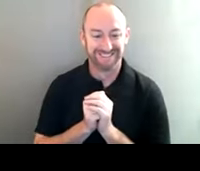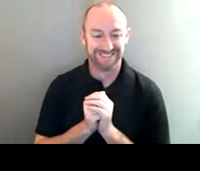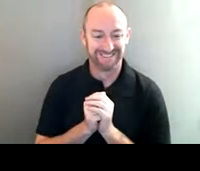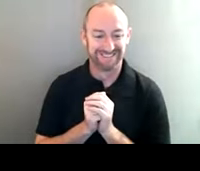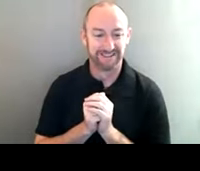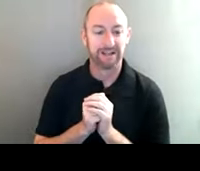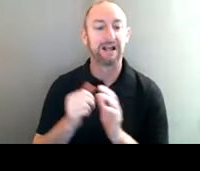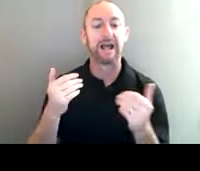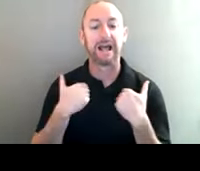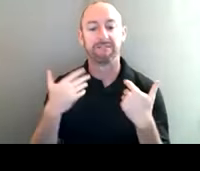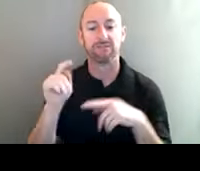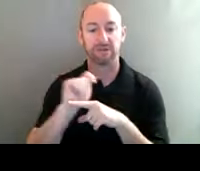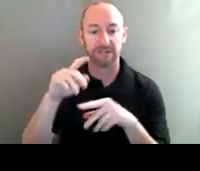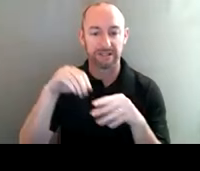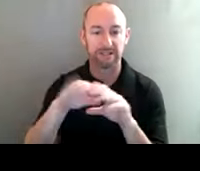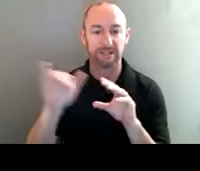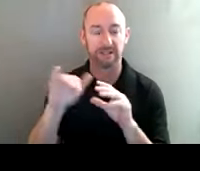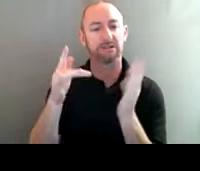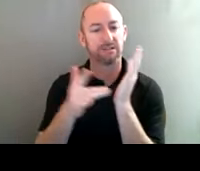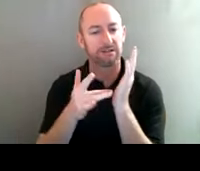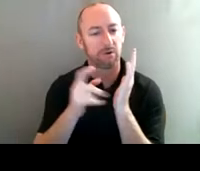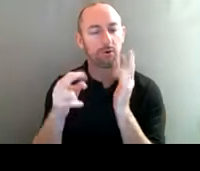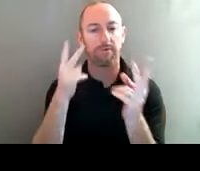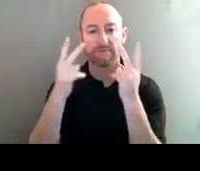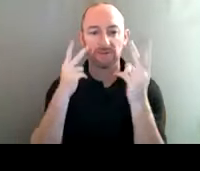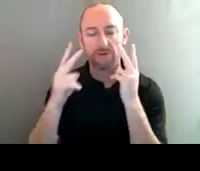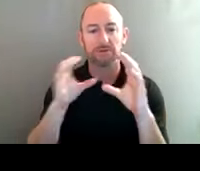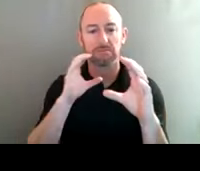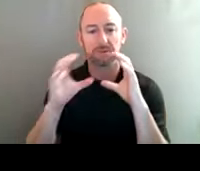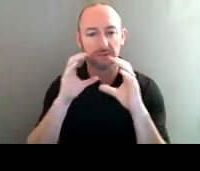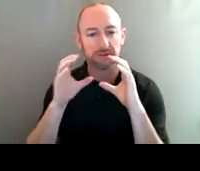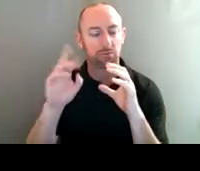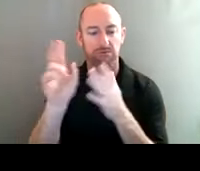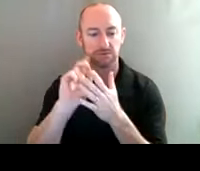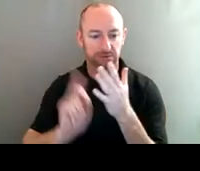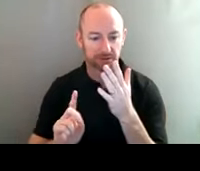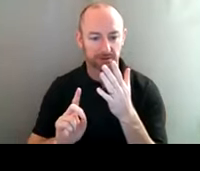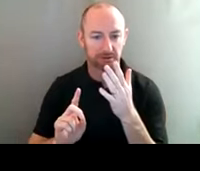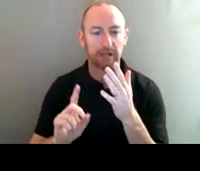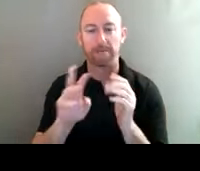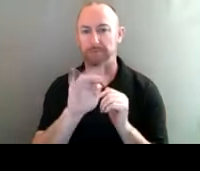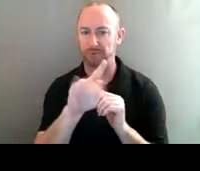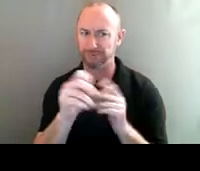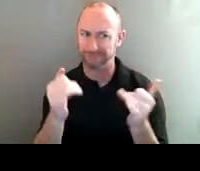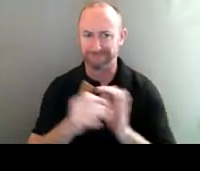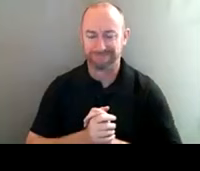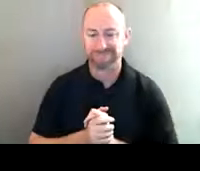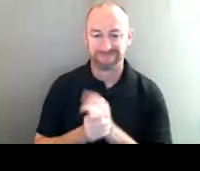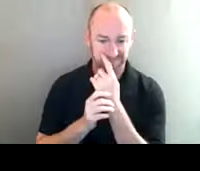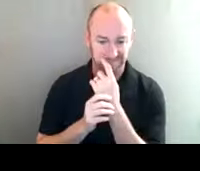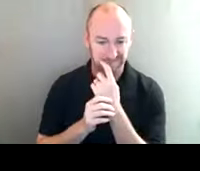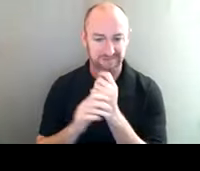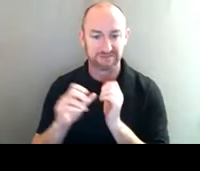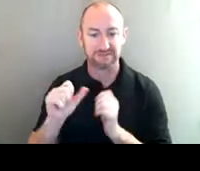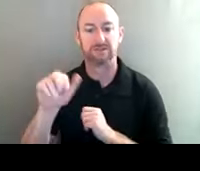who have training in like technical or visual communication or design. Okay, I'm gonna mute. We have